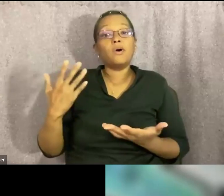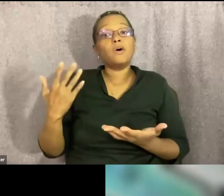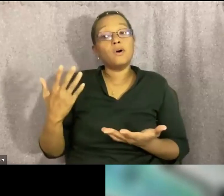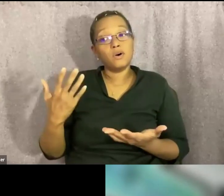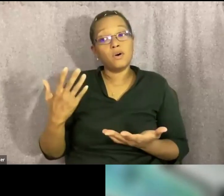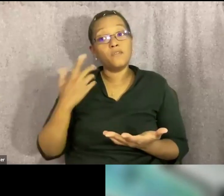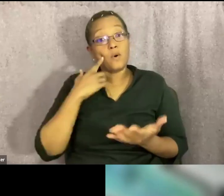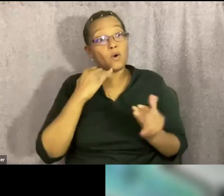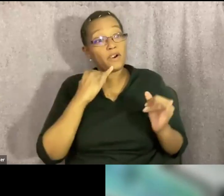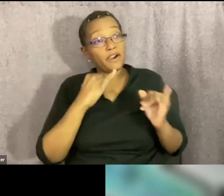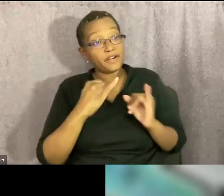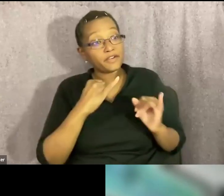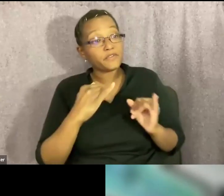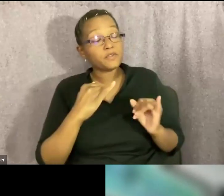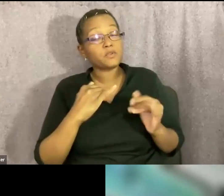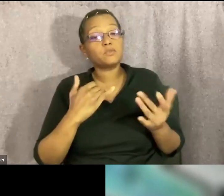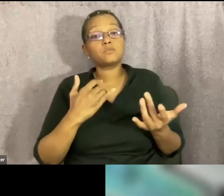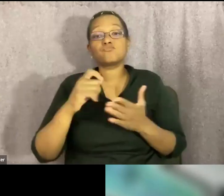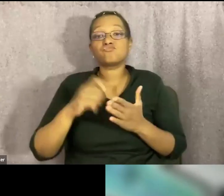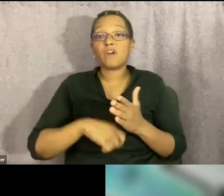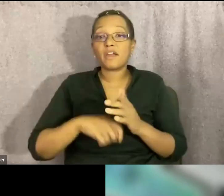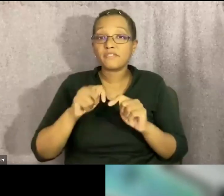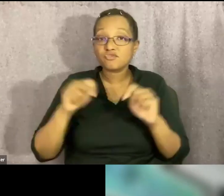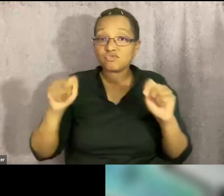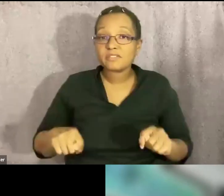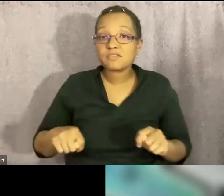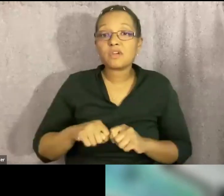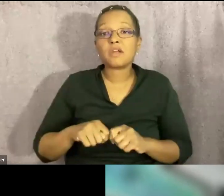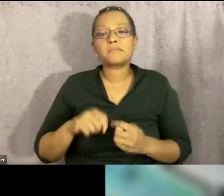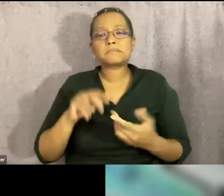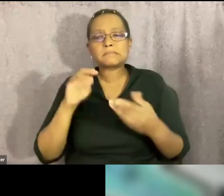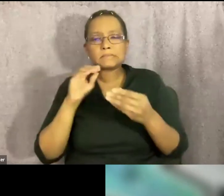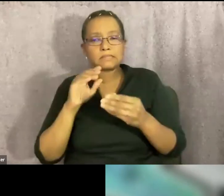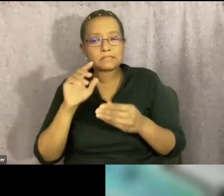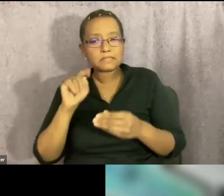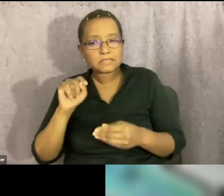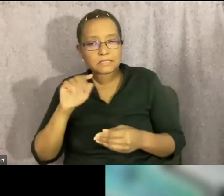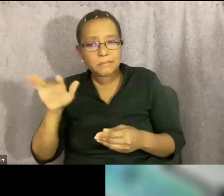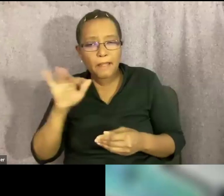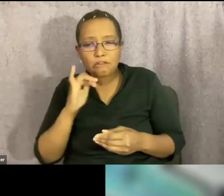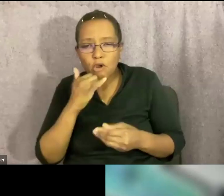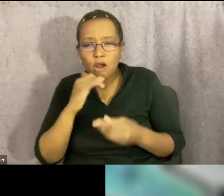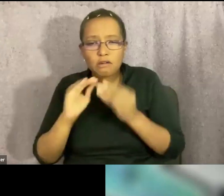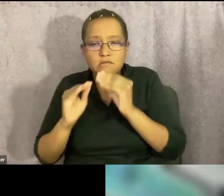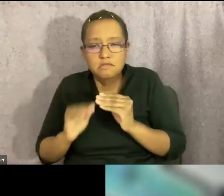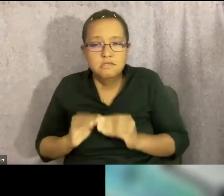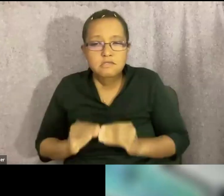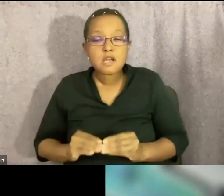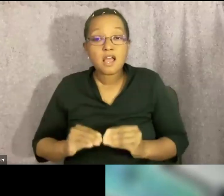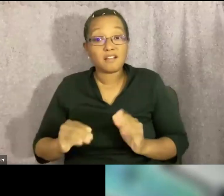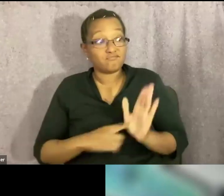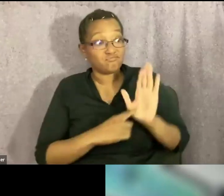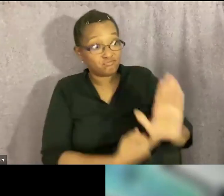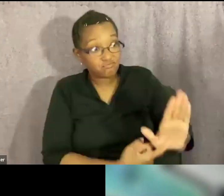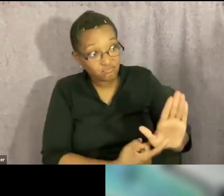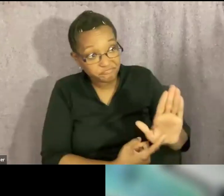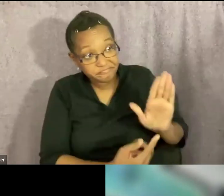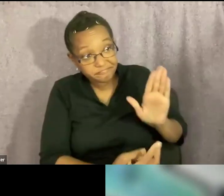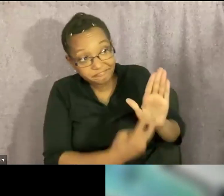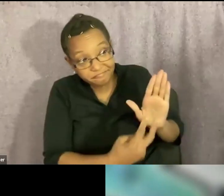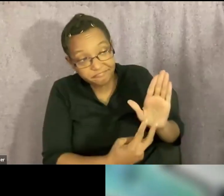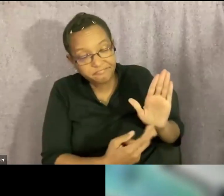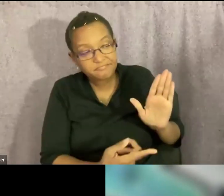women, disabled activists. There aren't many places where digital history is publicly held. And those